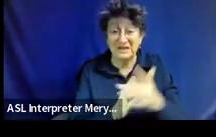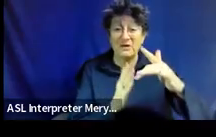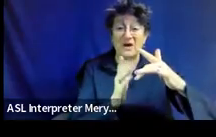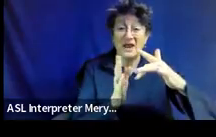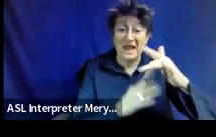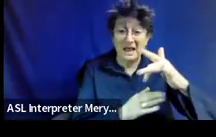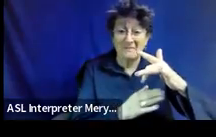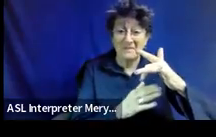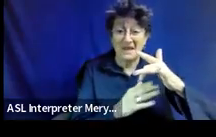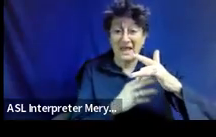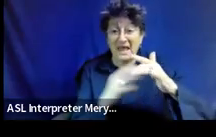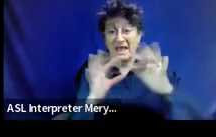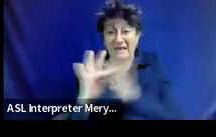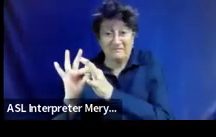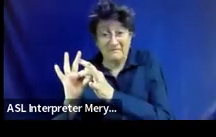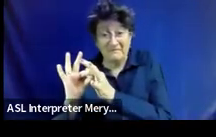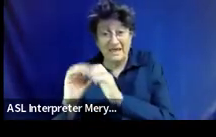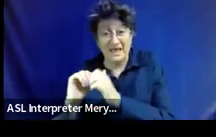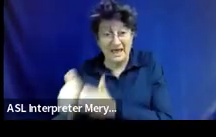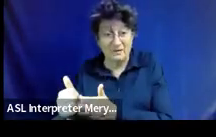statement. So now we're going to take a little quiz.